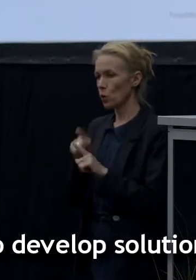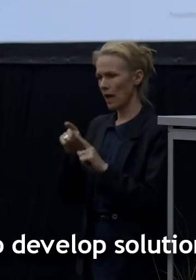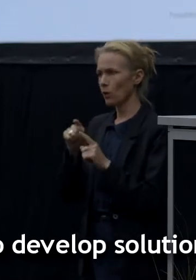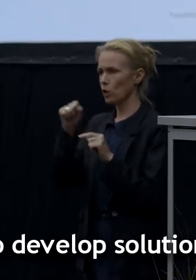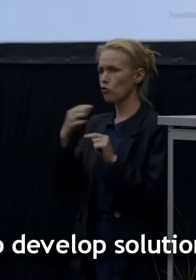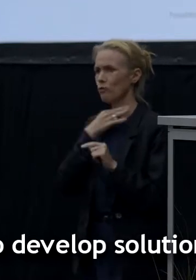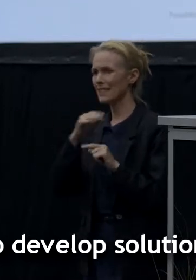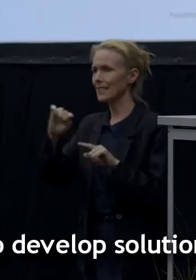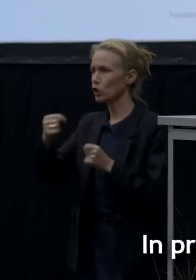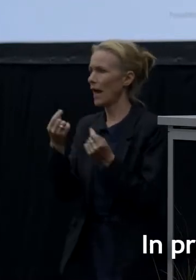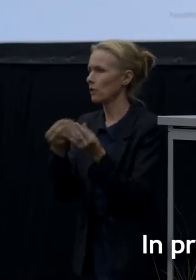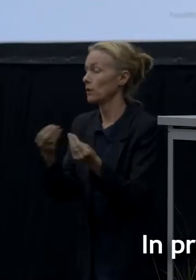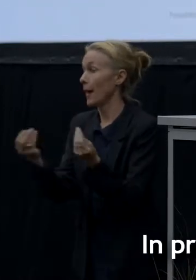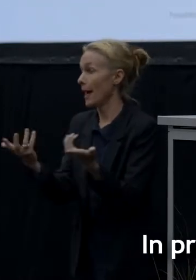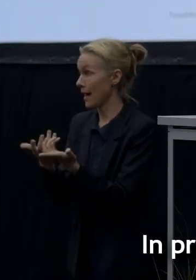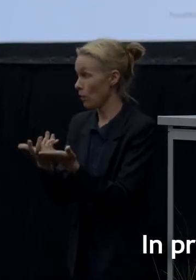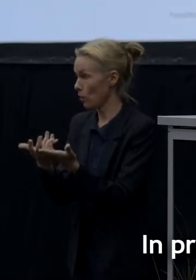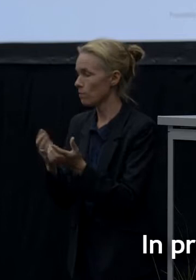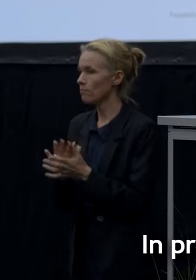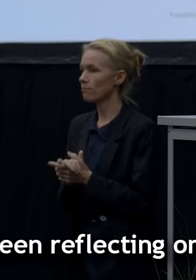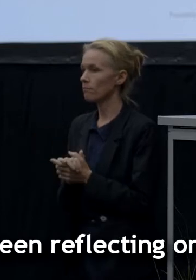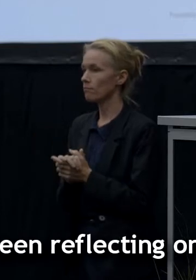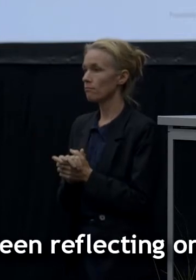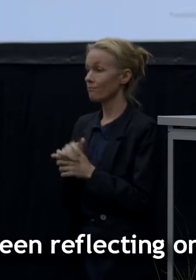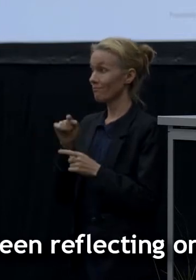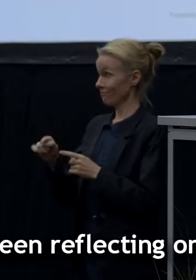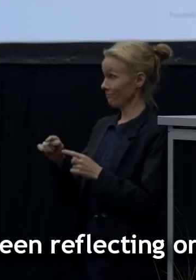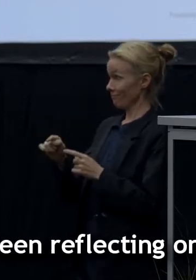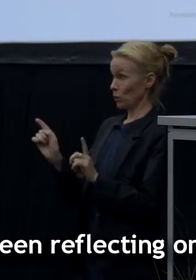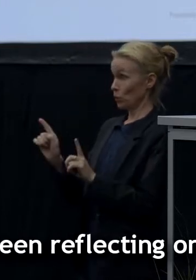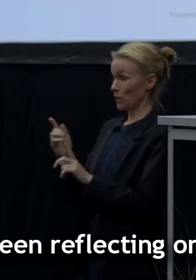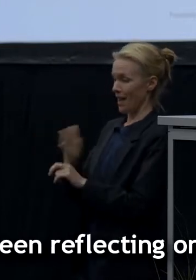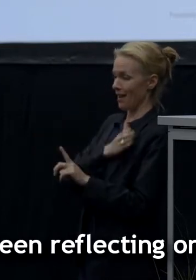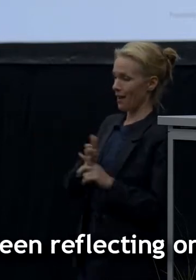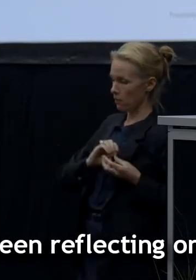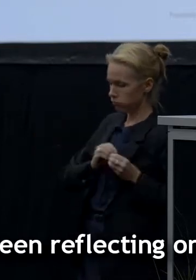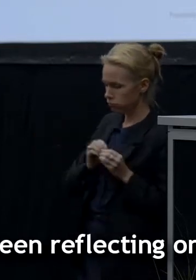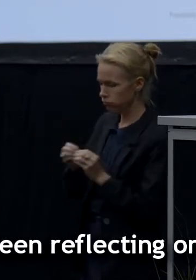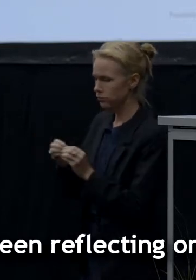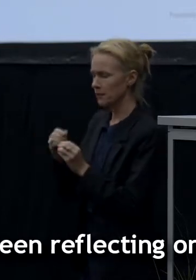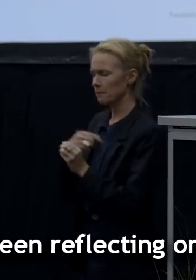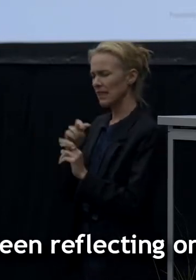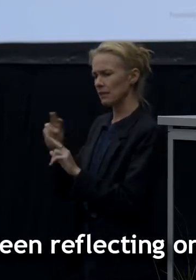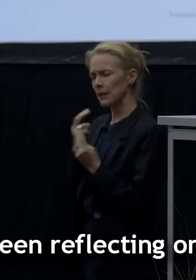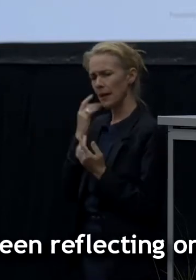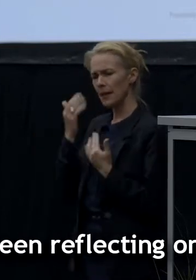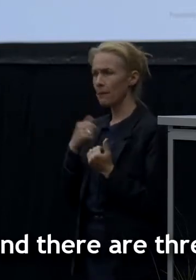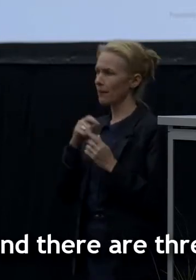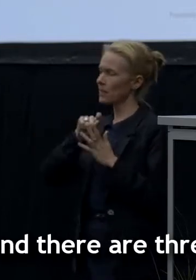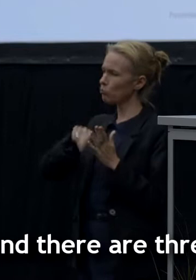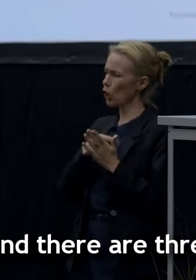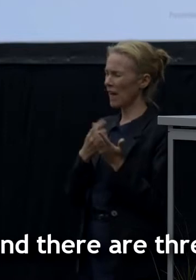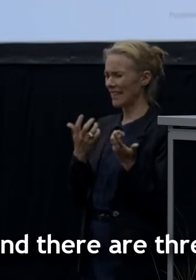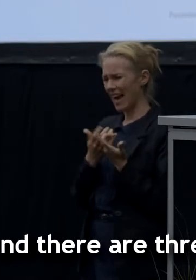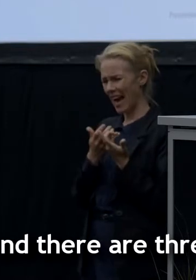time. In preparation for this conference, I've been reflecting on what's needed for this project to be a success. And